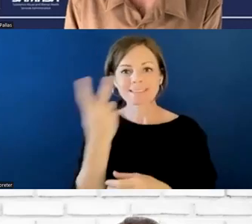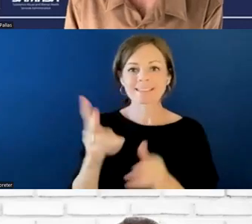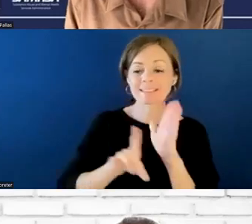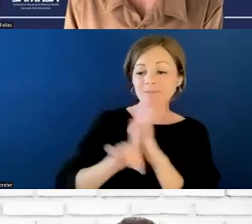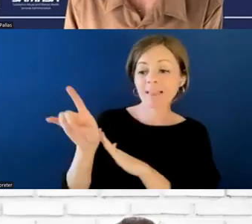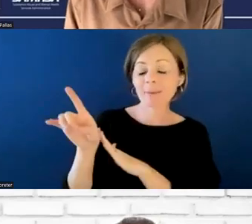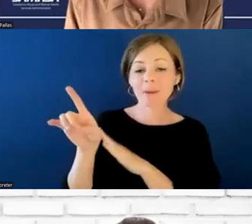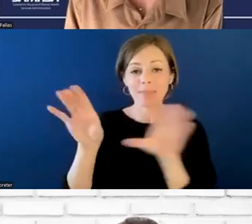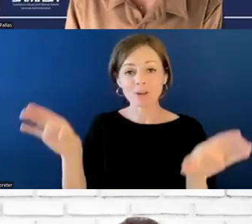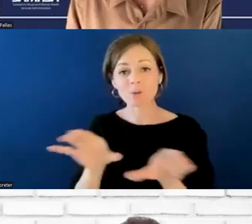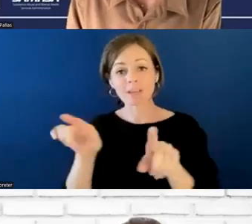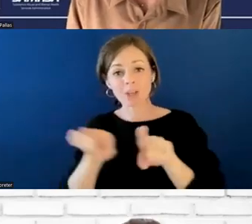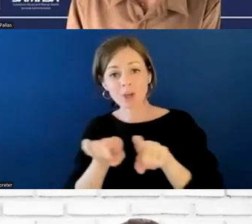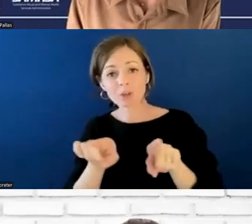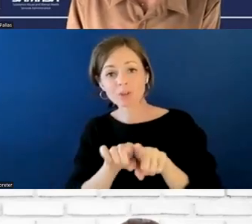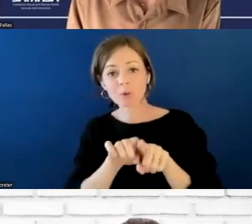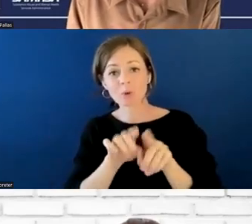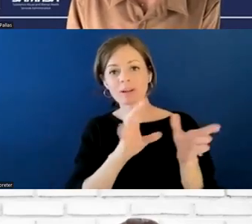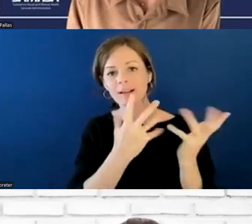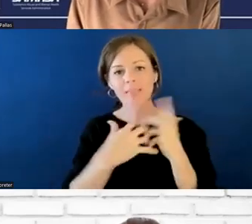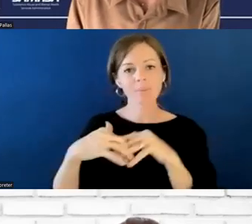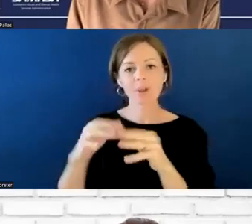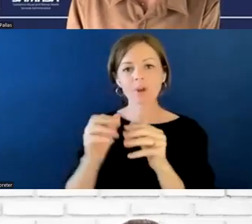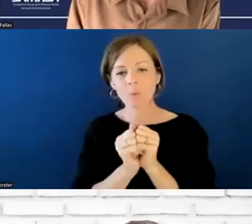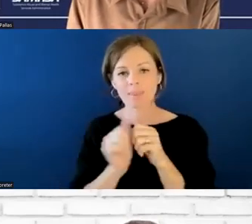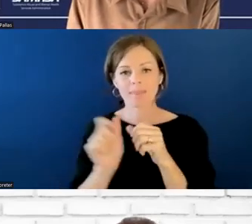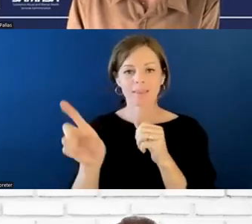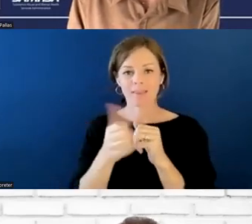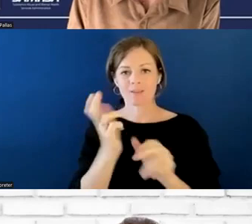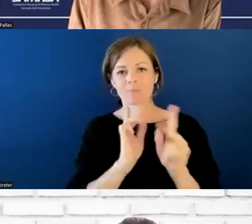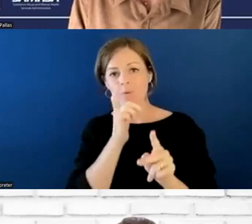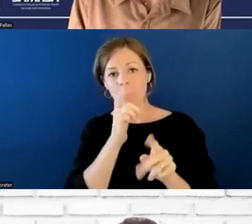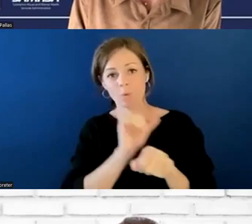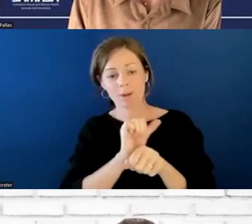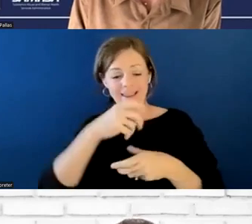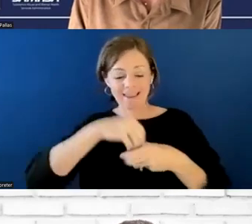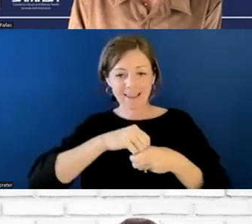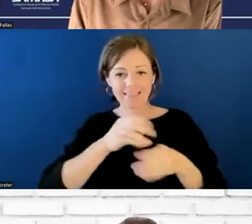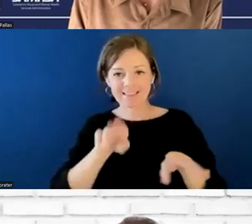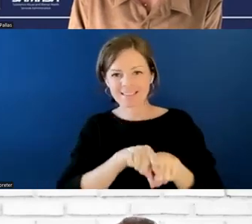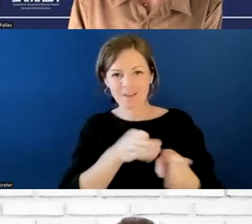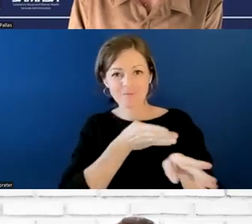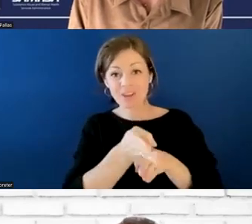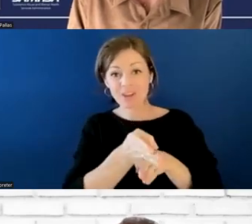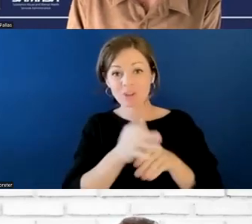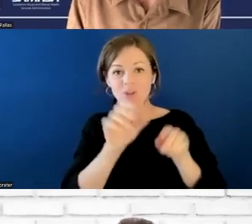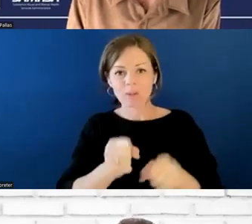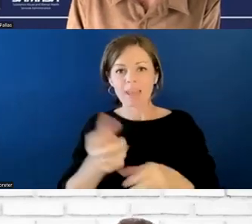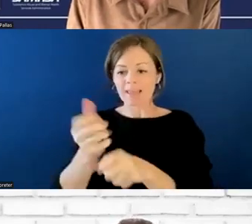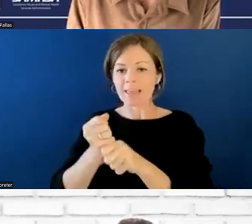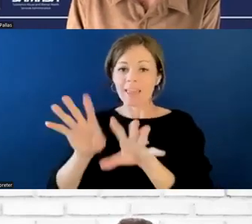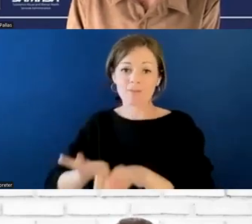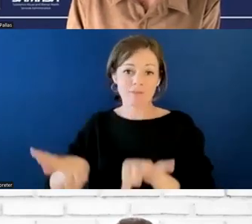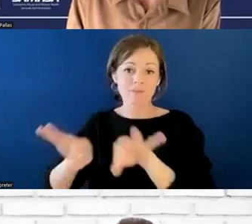doing it also in collaboration with those that are working within the realm so that you can get that vital data that you